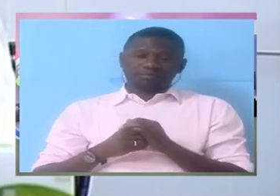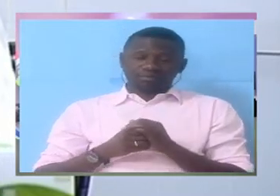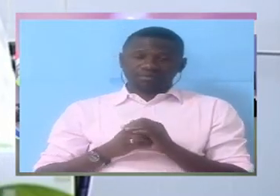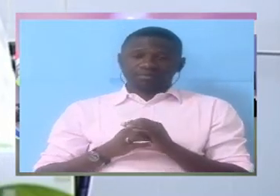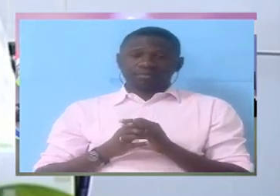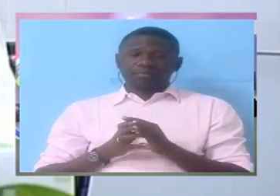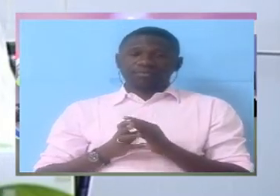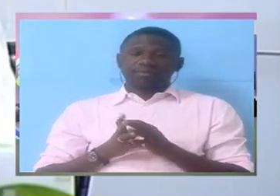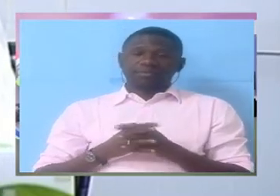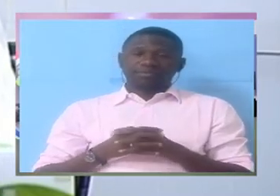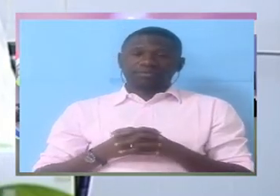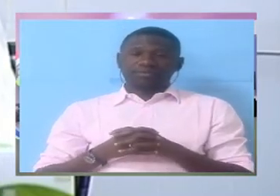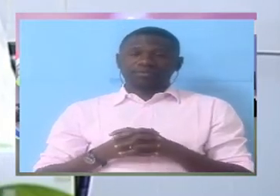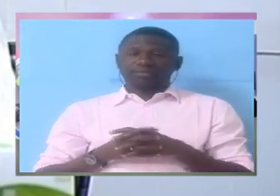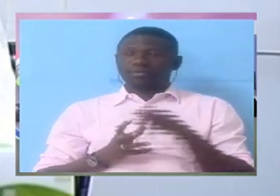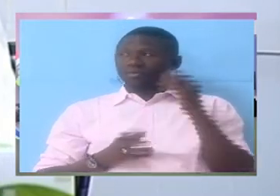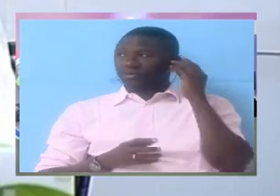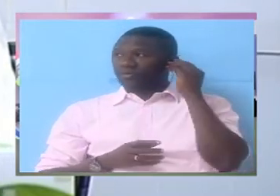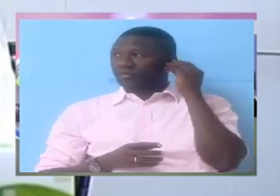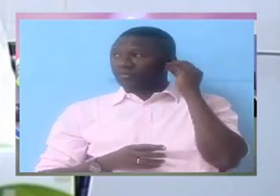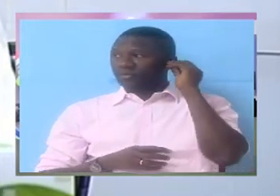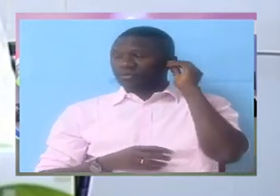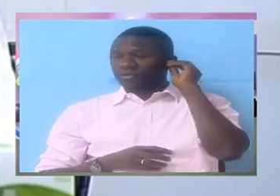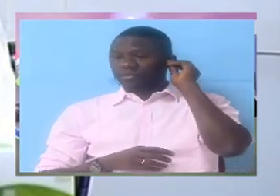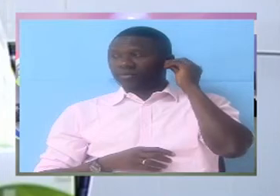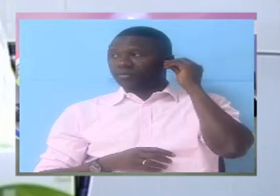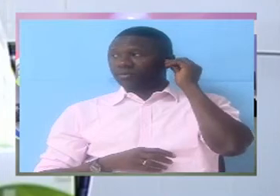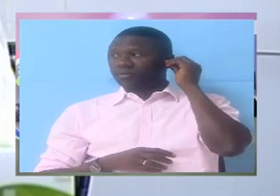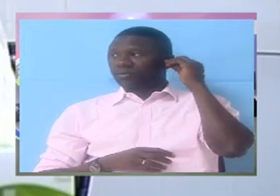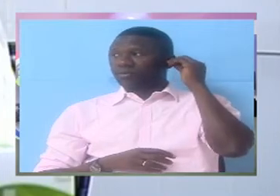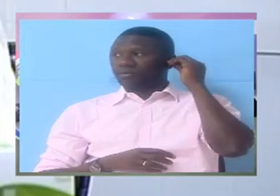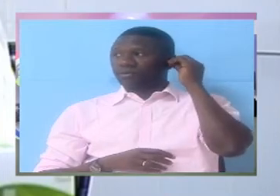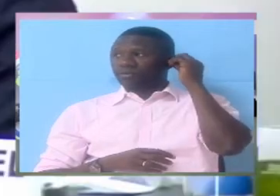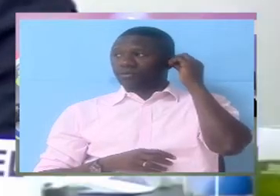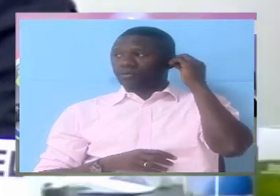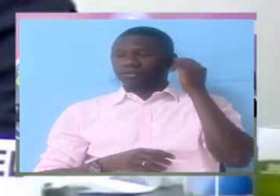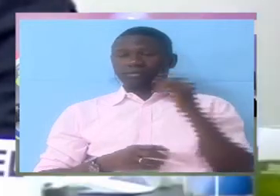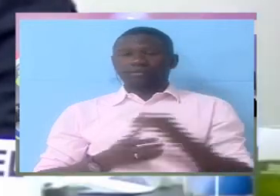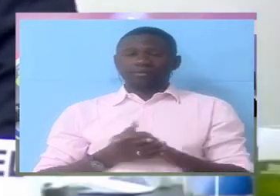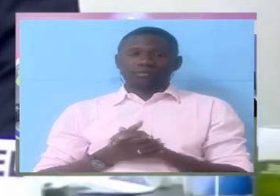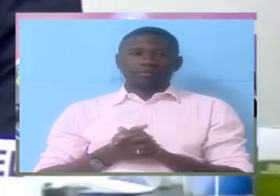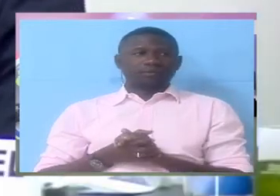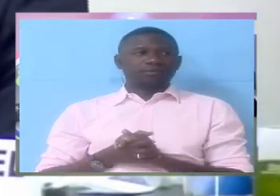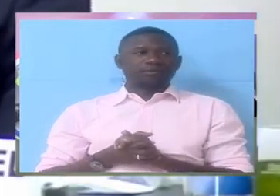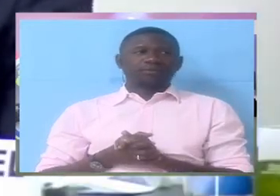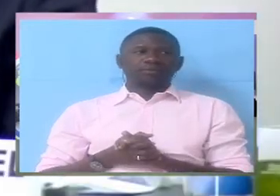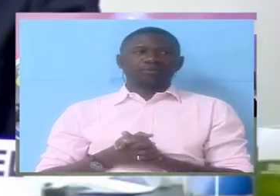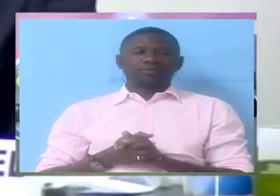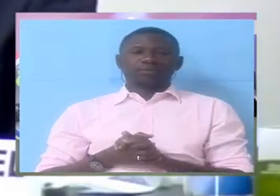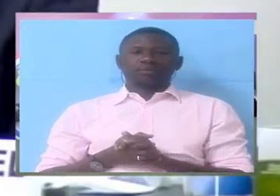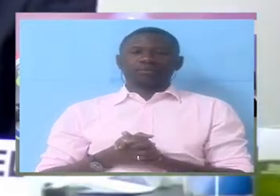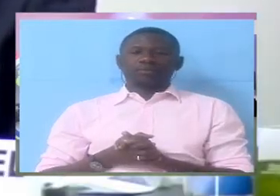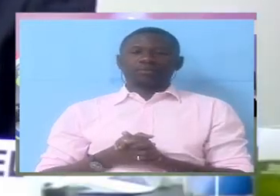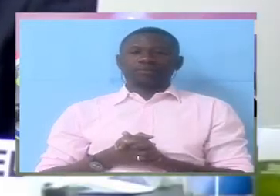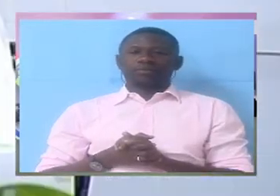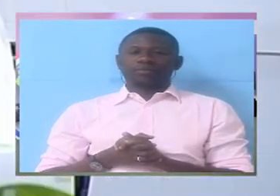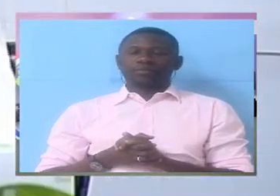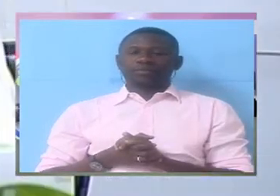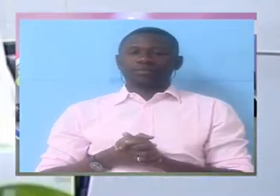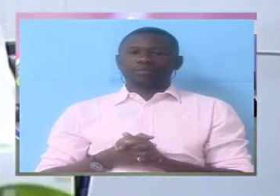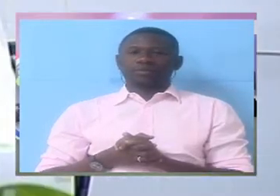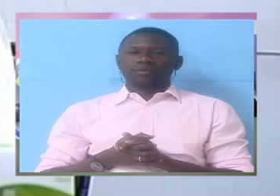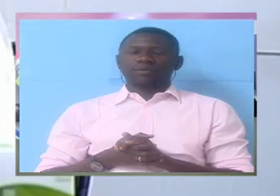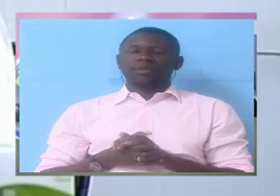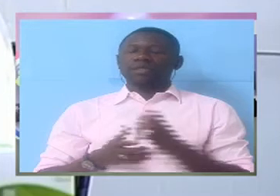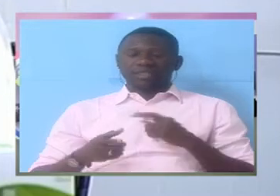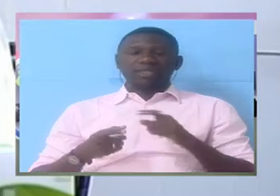Senegal la chokinyolo Adamu. He didn't say Senegal. He said the relationship. Bitumbaro chokinyolo ning Adamu. The relationship with